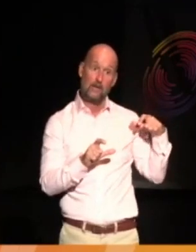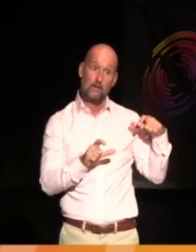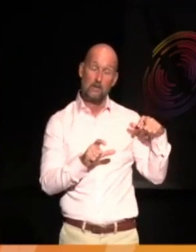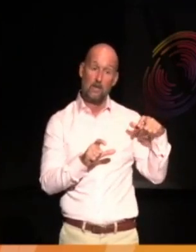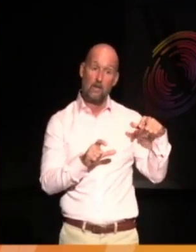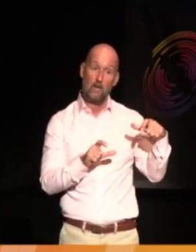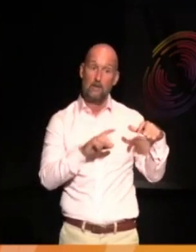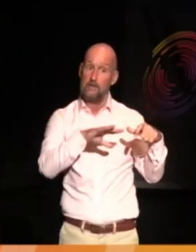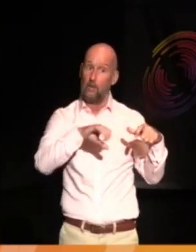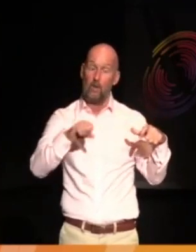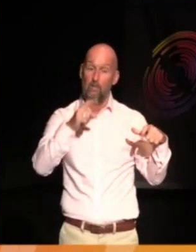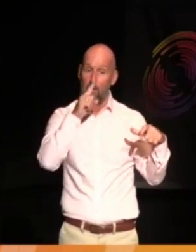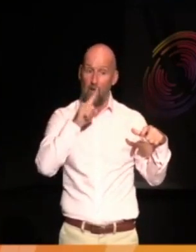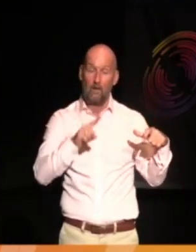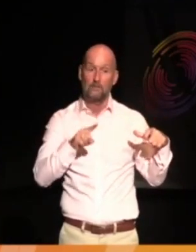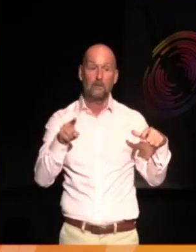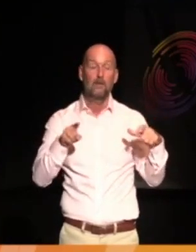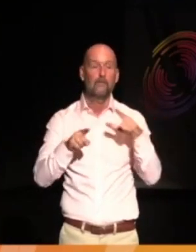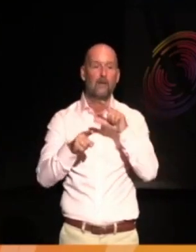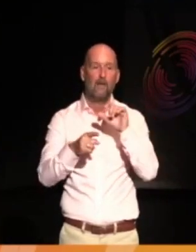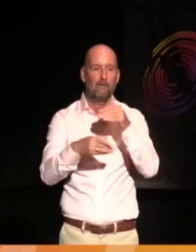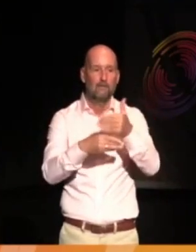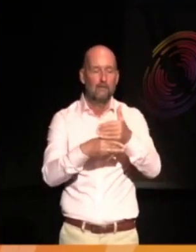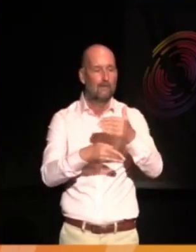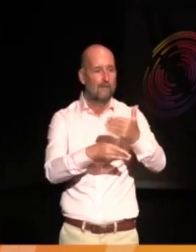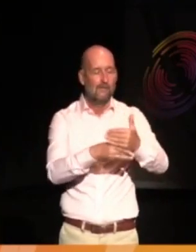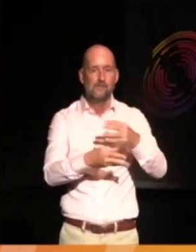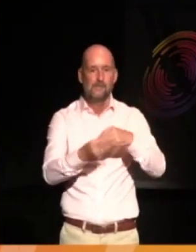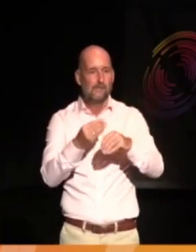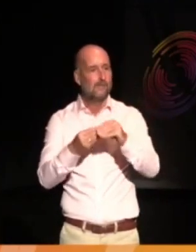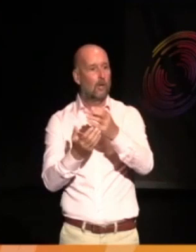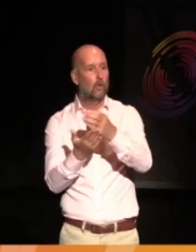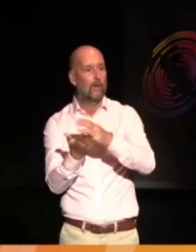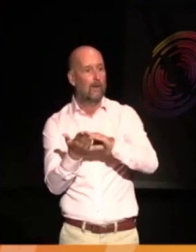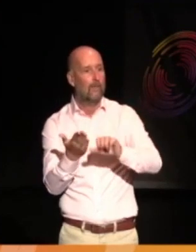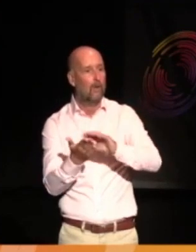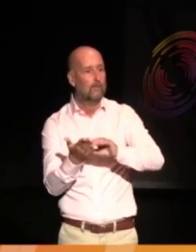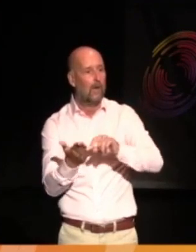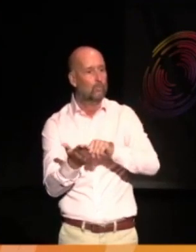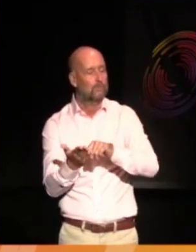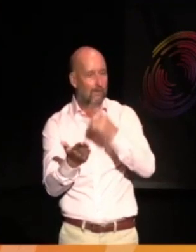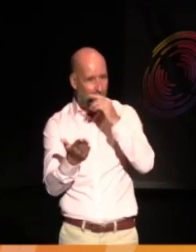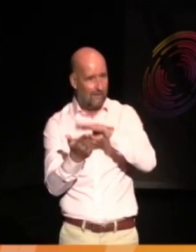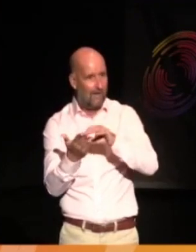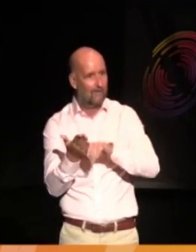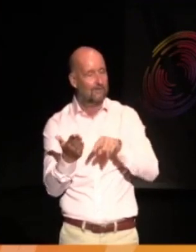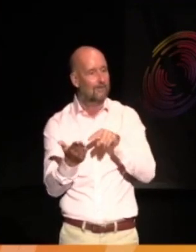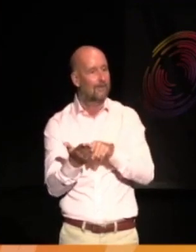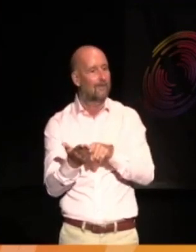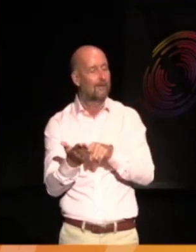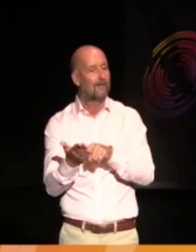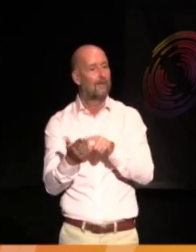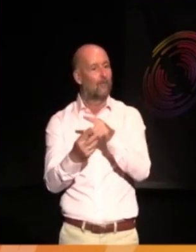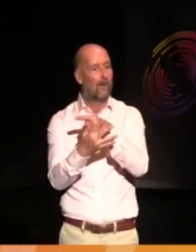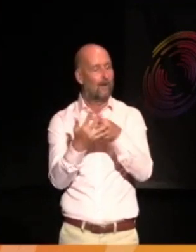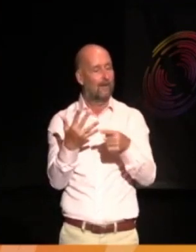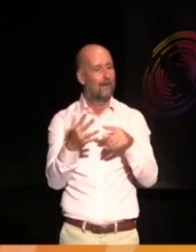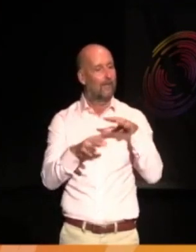away. They can put things in, they can take things out of the curriculum, but they can't take away Claudia Jones, the